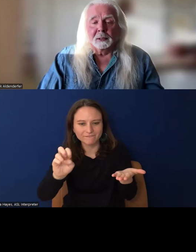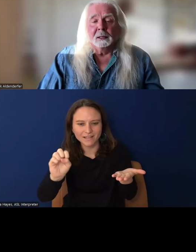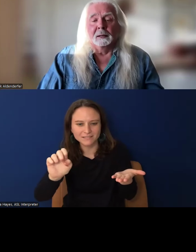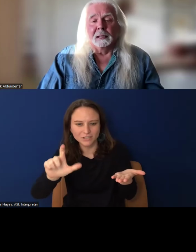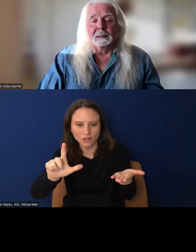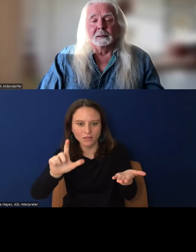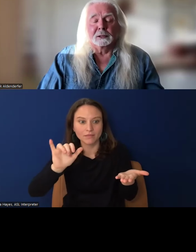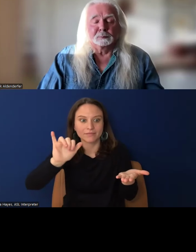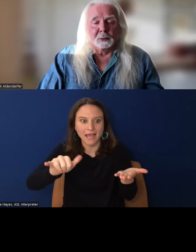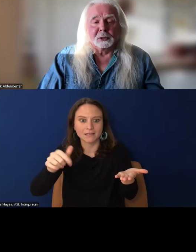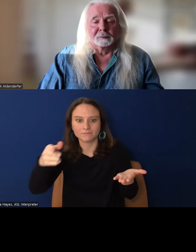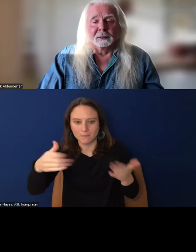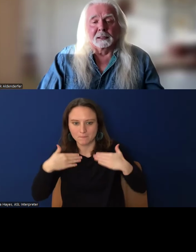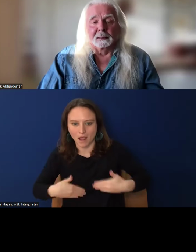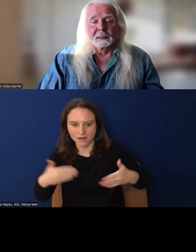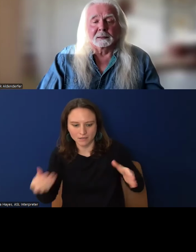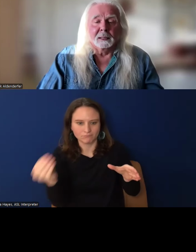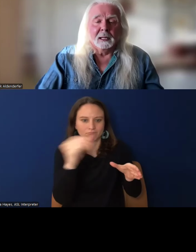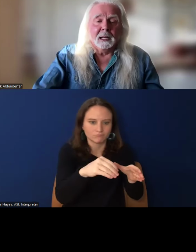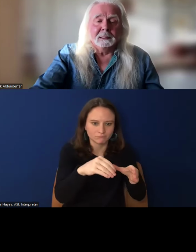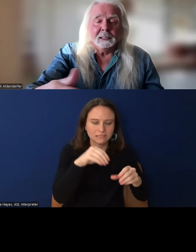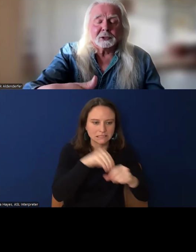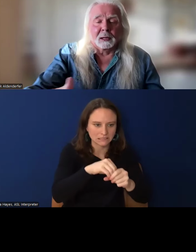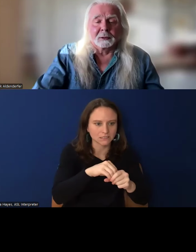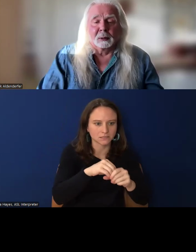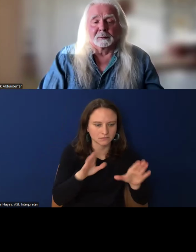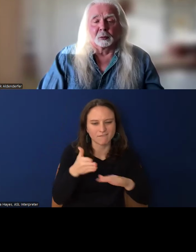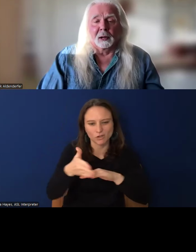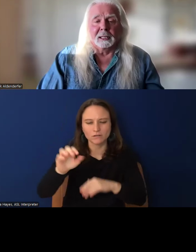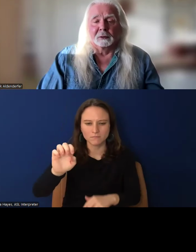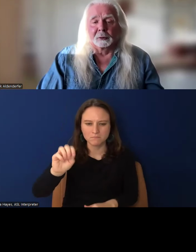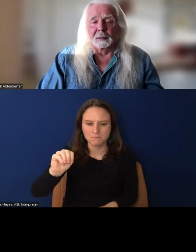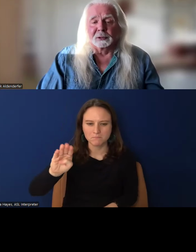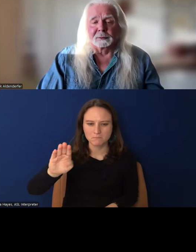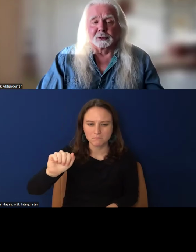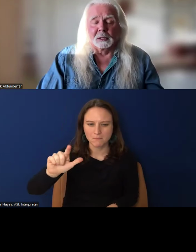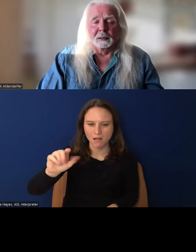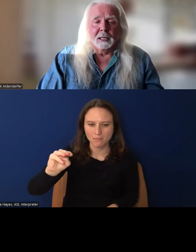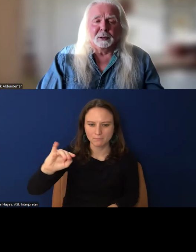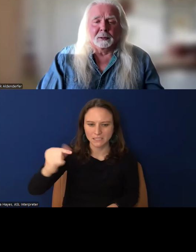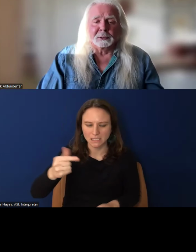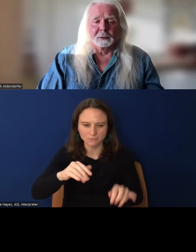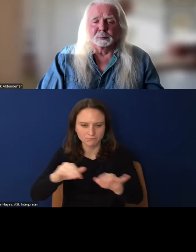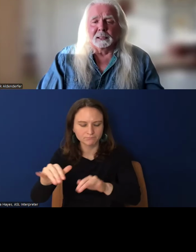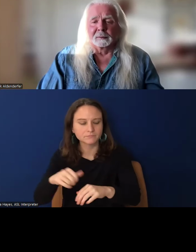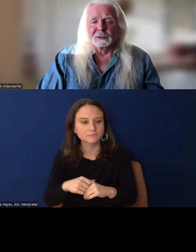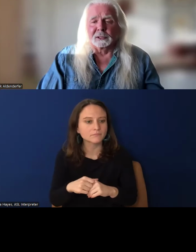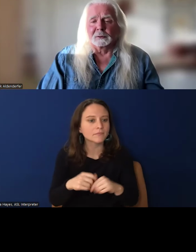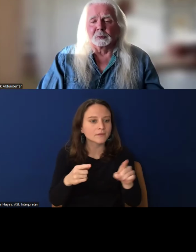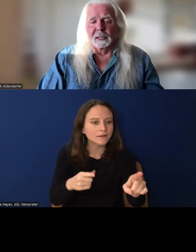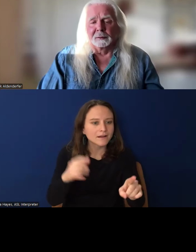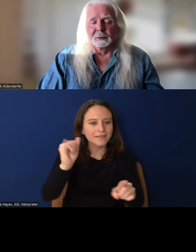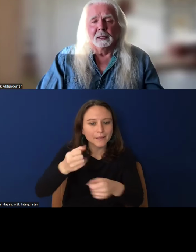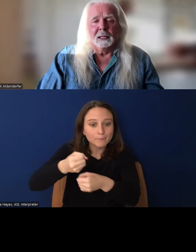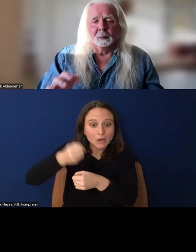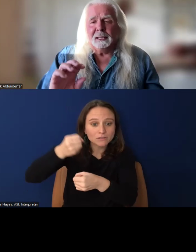embalmed and then disposed of in the context. And then he's surrounded by a variety of other objects as well, parasols made out of silks